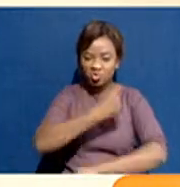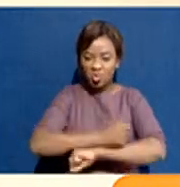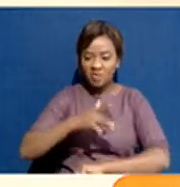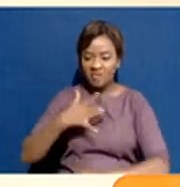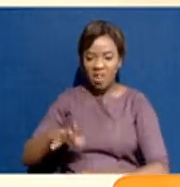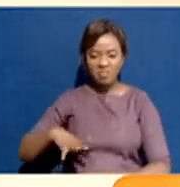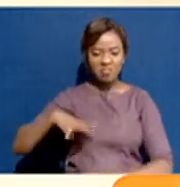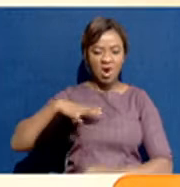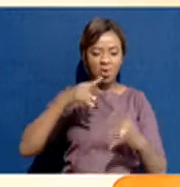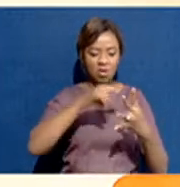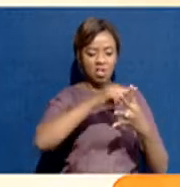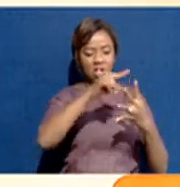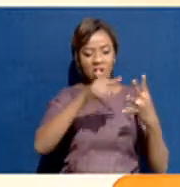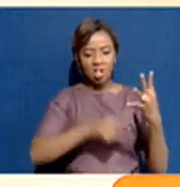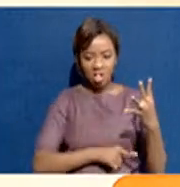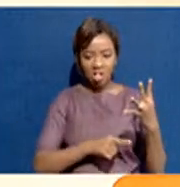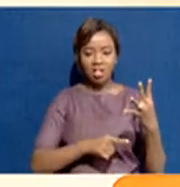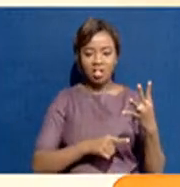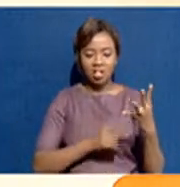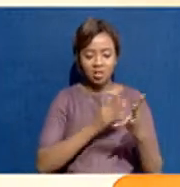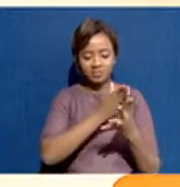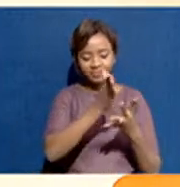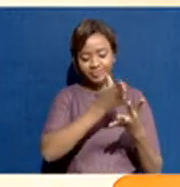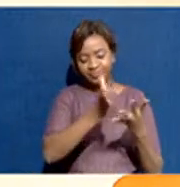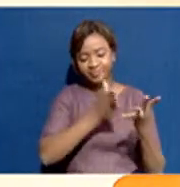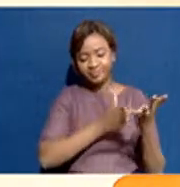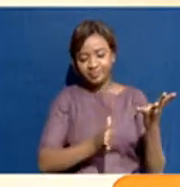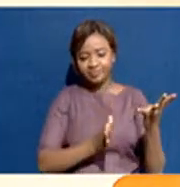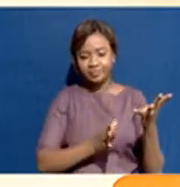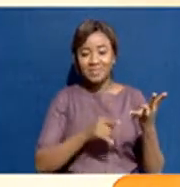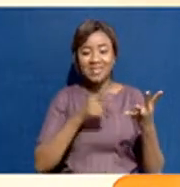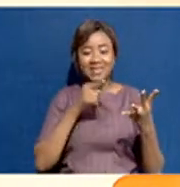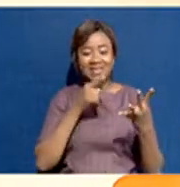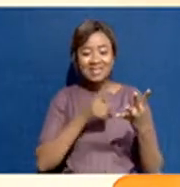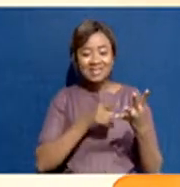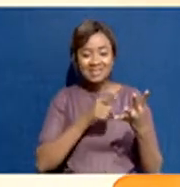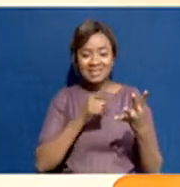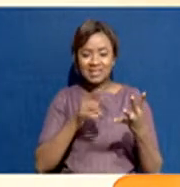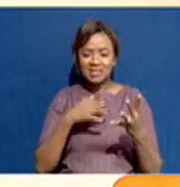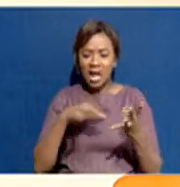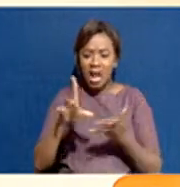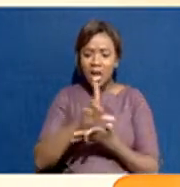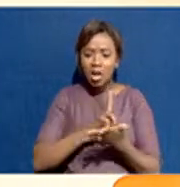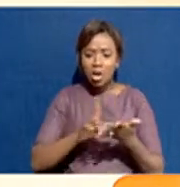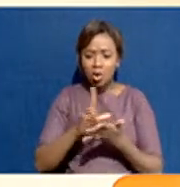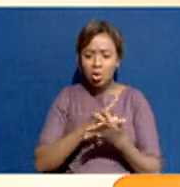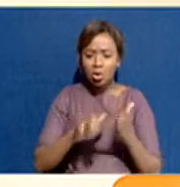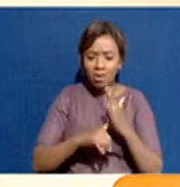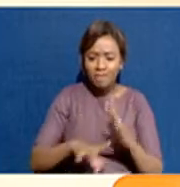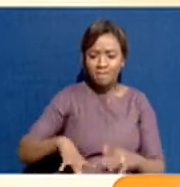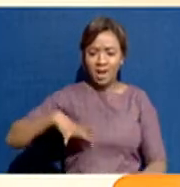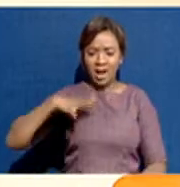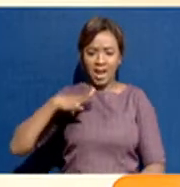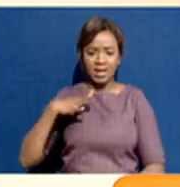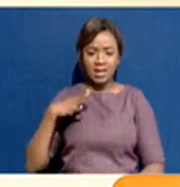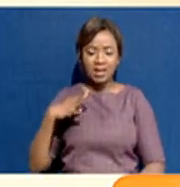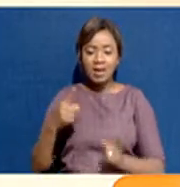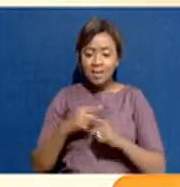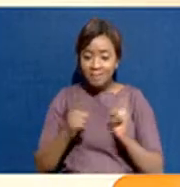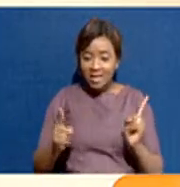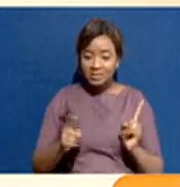about, the schools which you speak of as some exclusive local heritage, are actually a combination